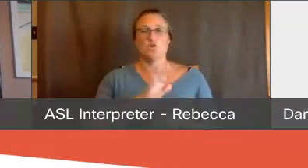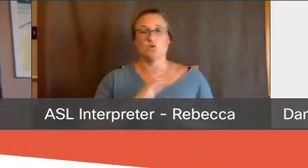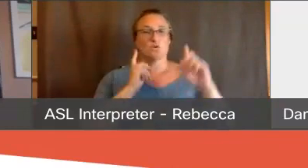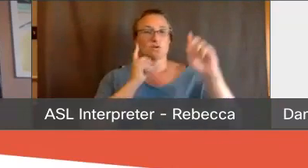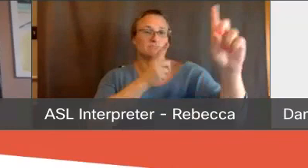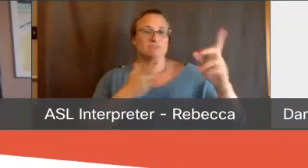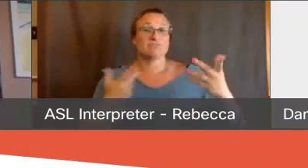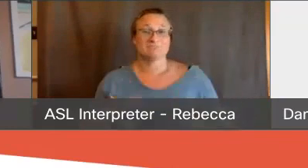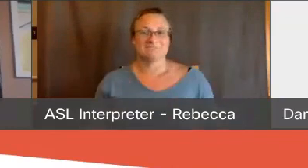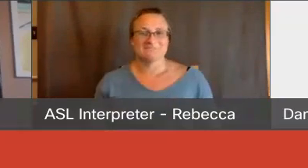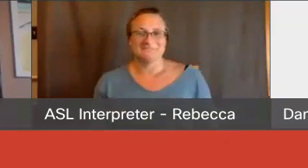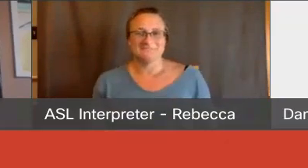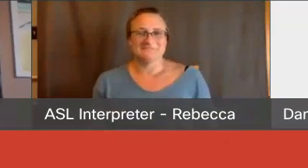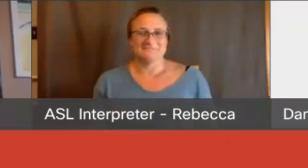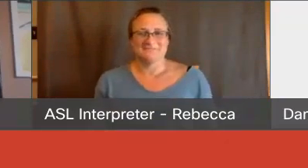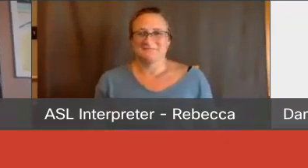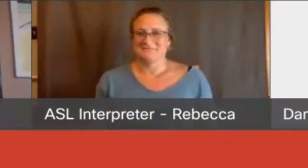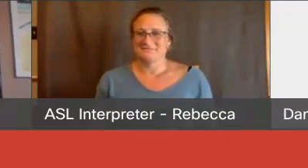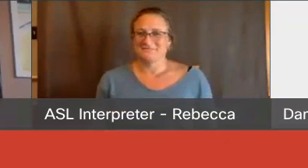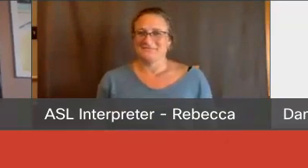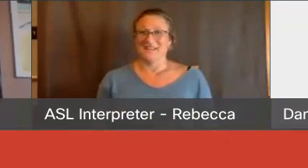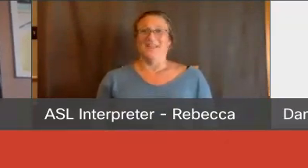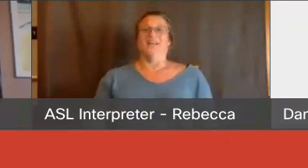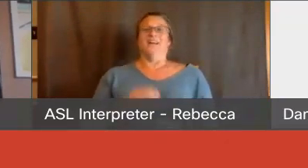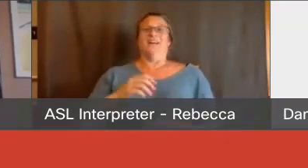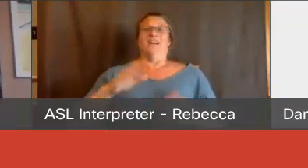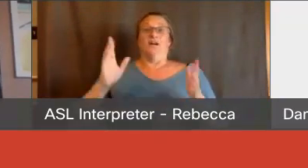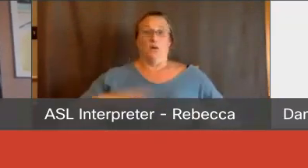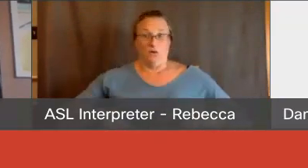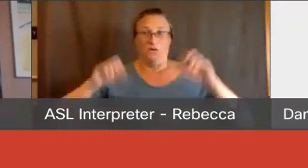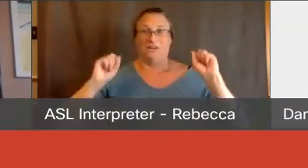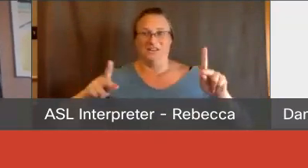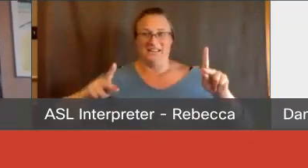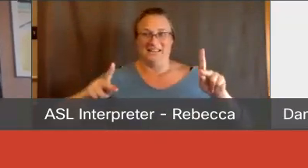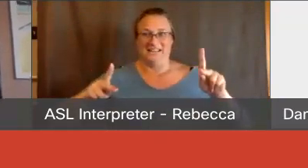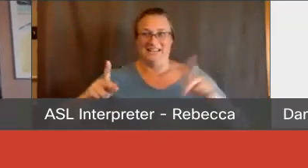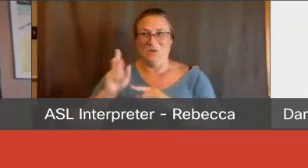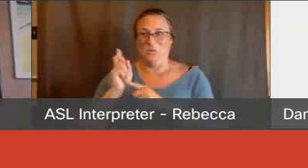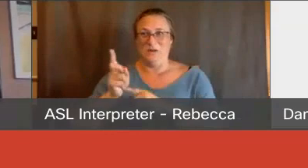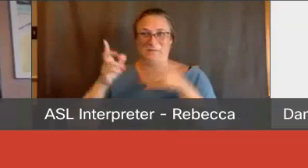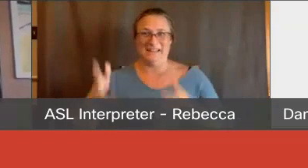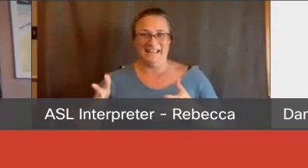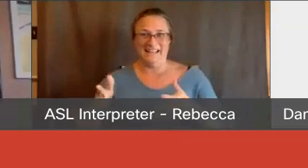of rally around. So yeah, okay. Whew. Okay, 1 minute left.